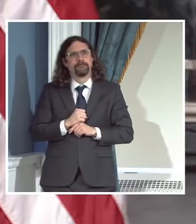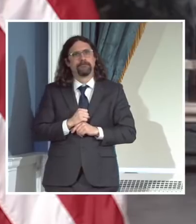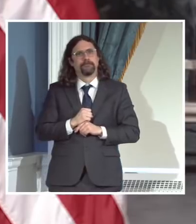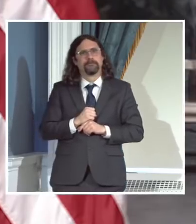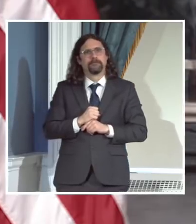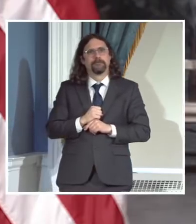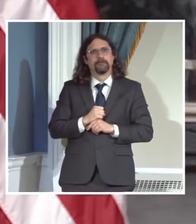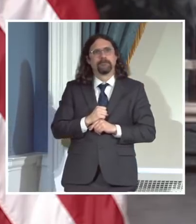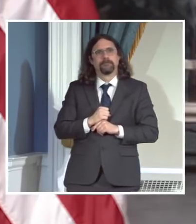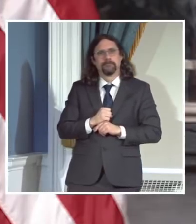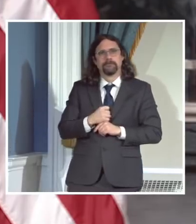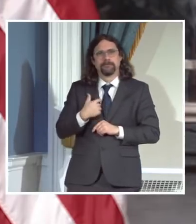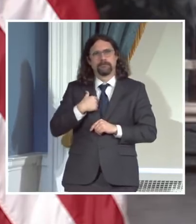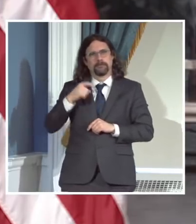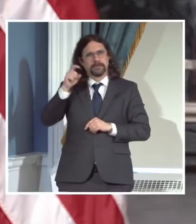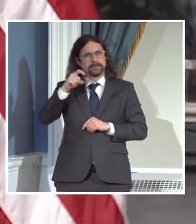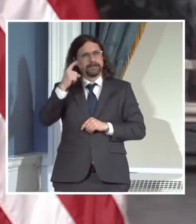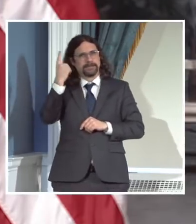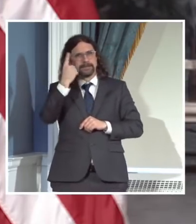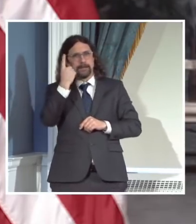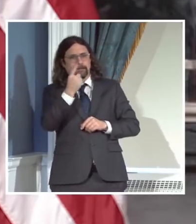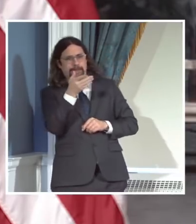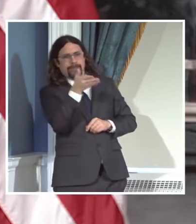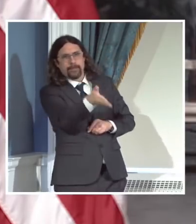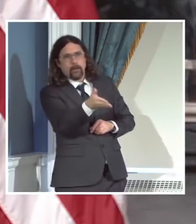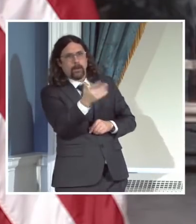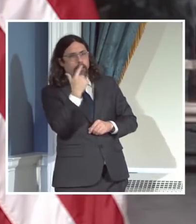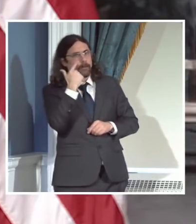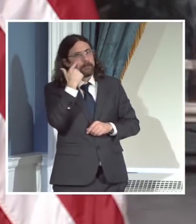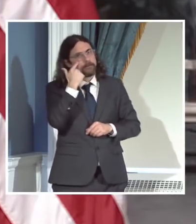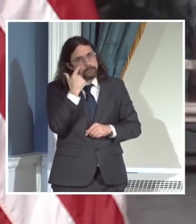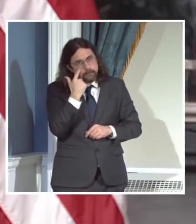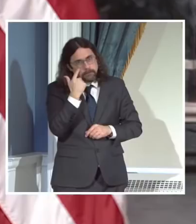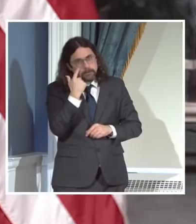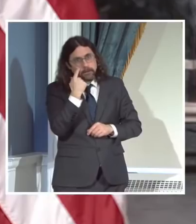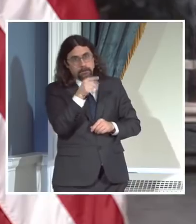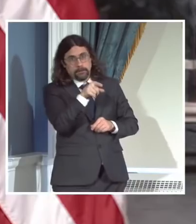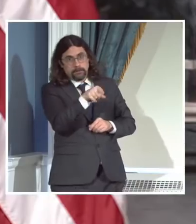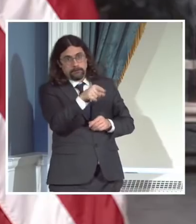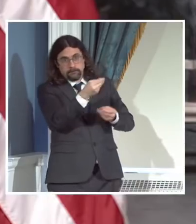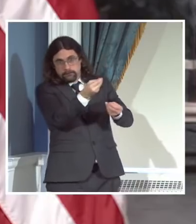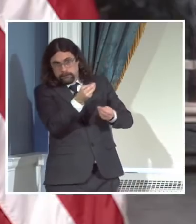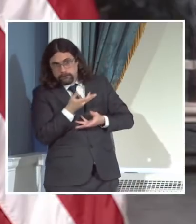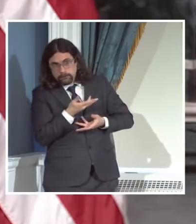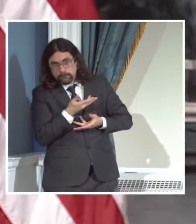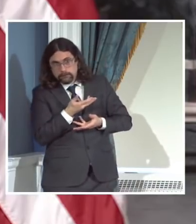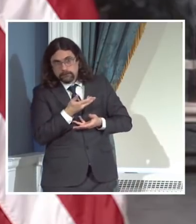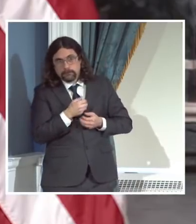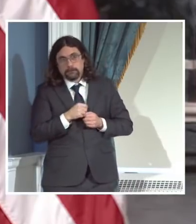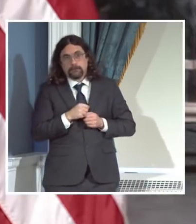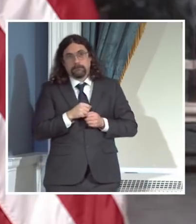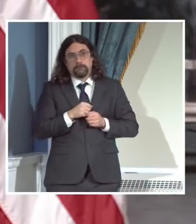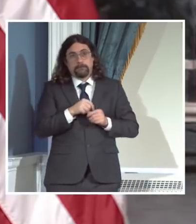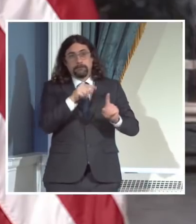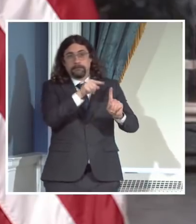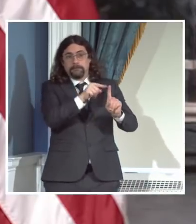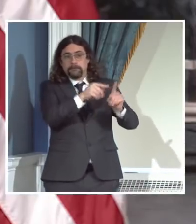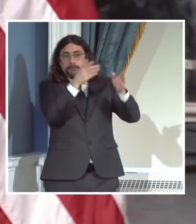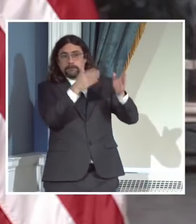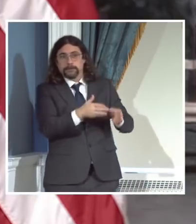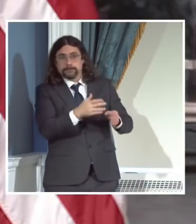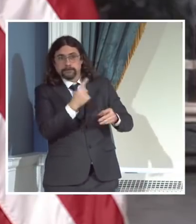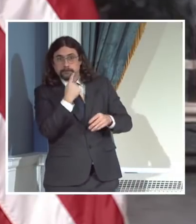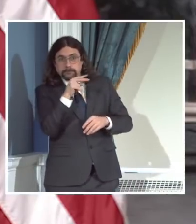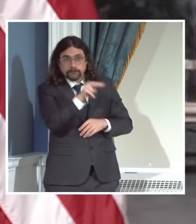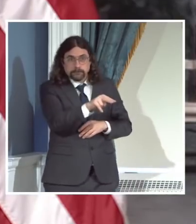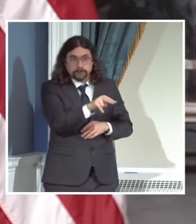And once I got that confirmation, I said that this was something we had to do right here. Well, that eyewitness happened to be none other than our former